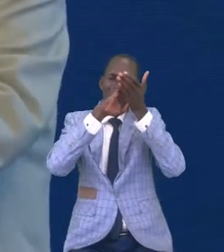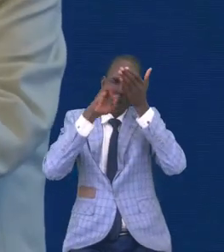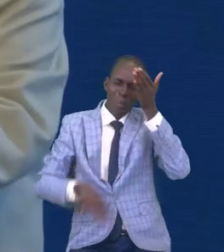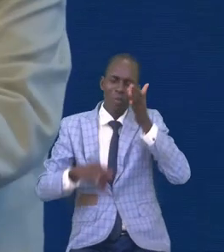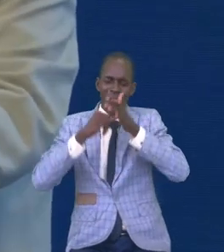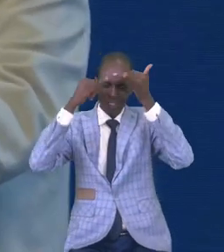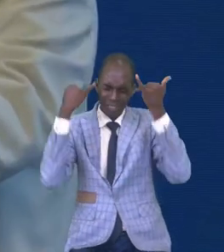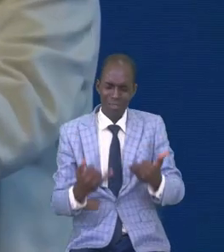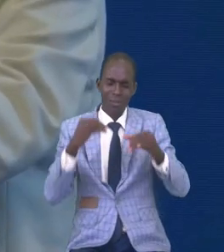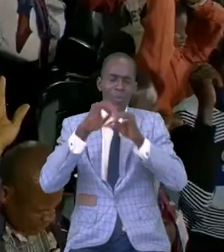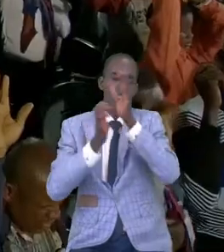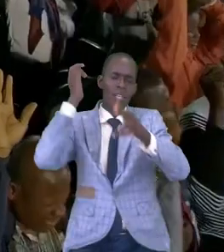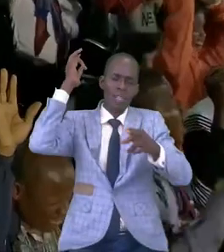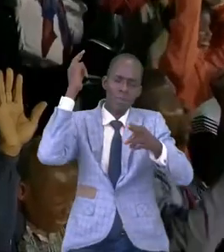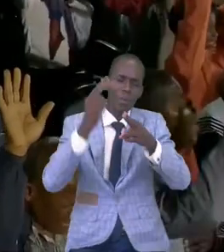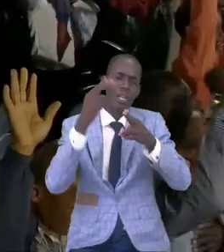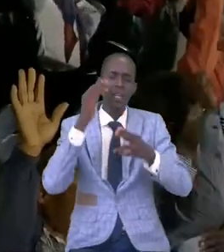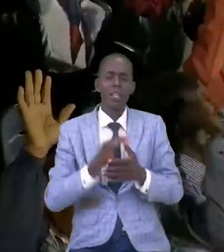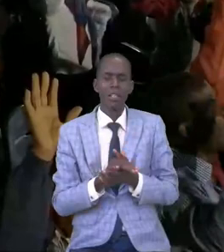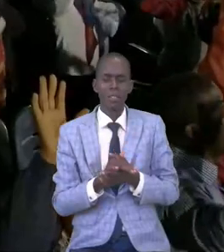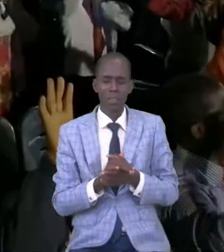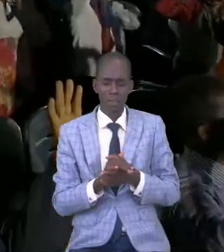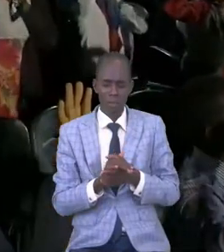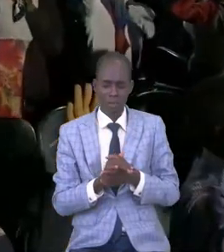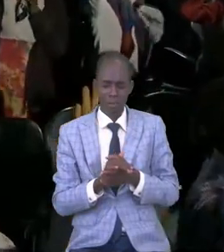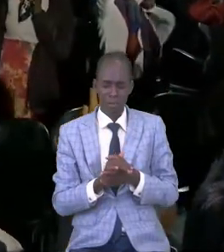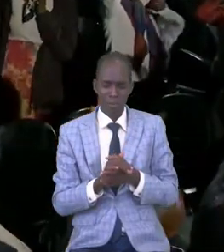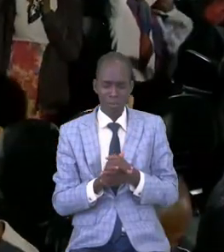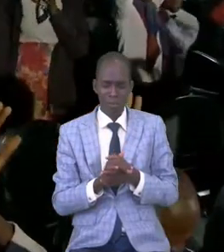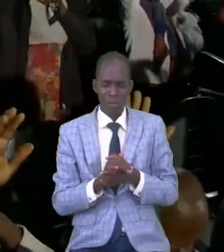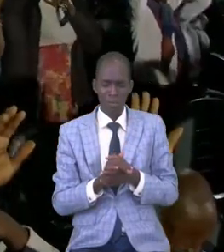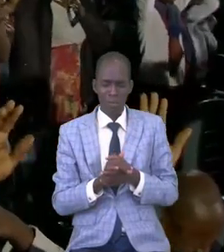now in Jesus' name.